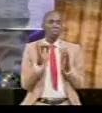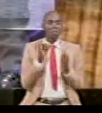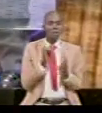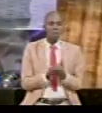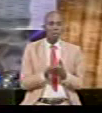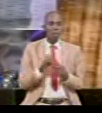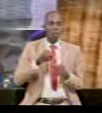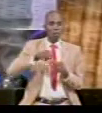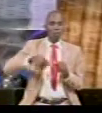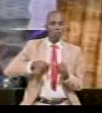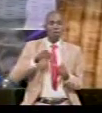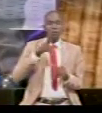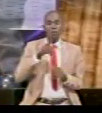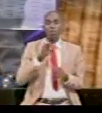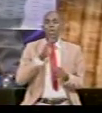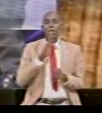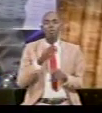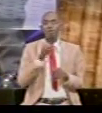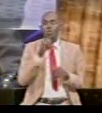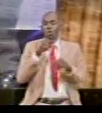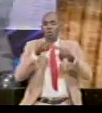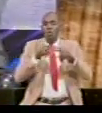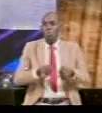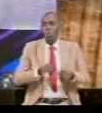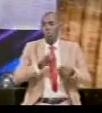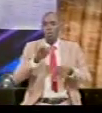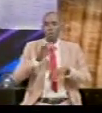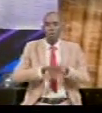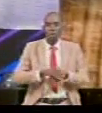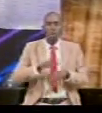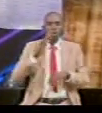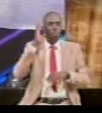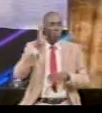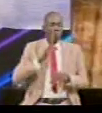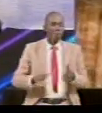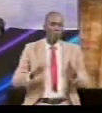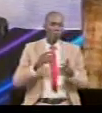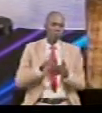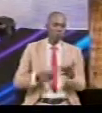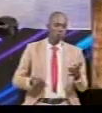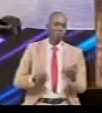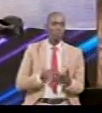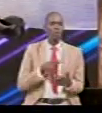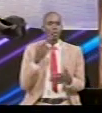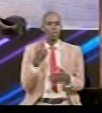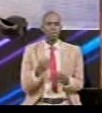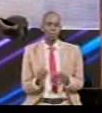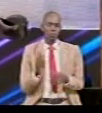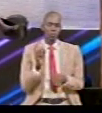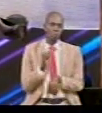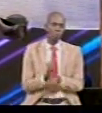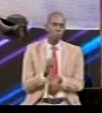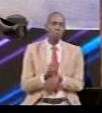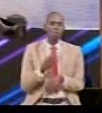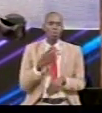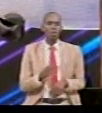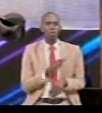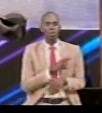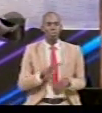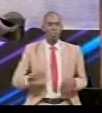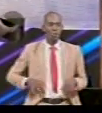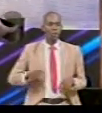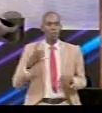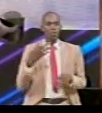not depending on will cancel the effect of Christ's work of